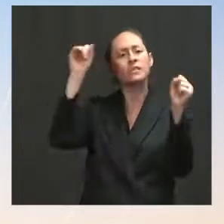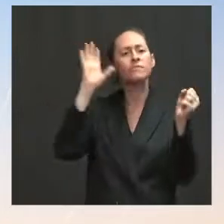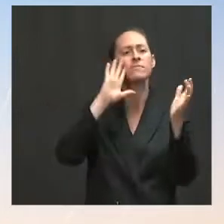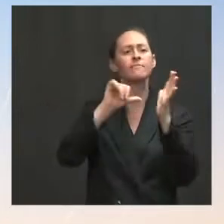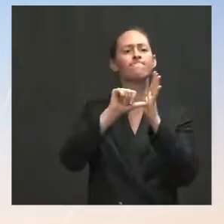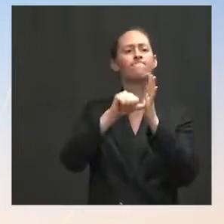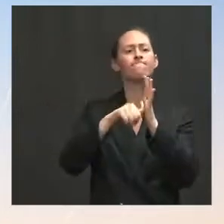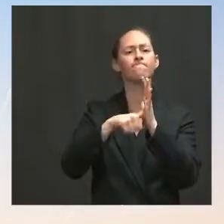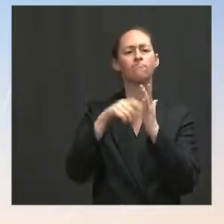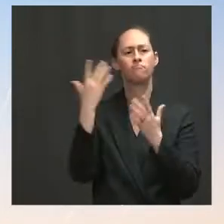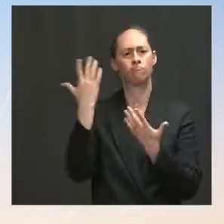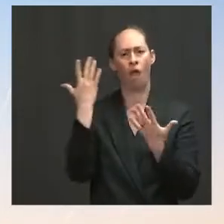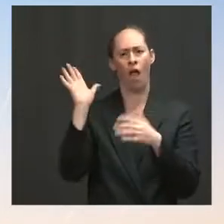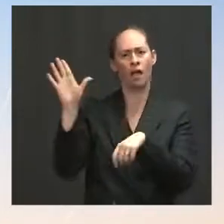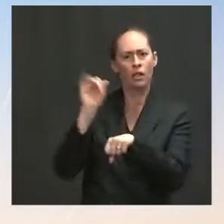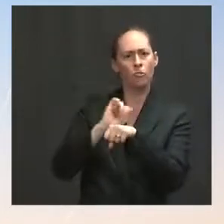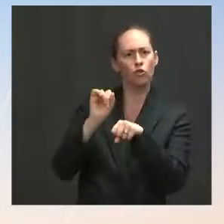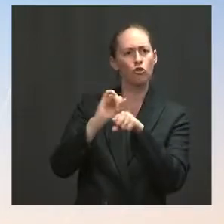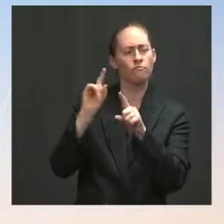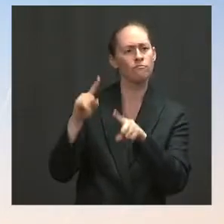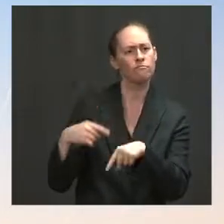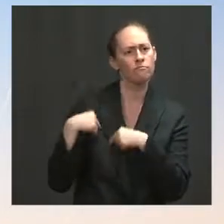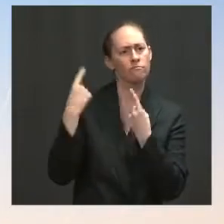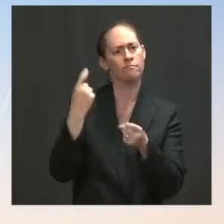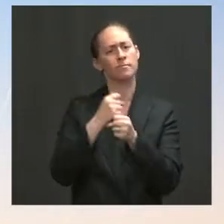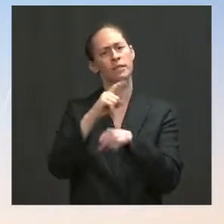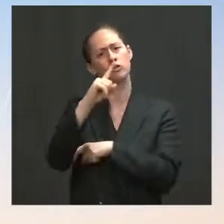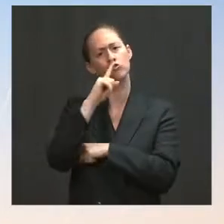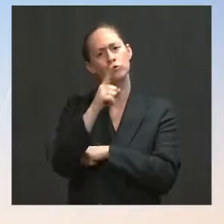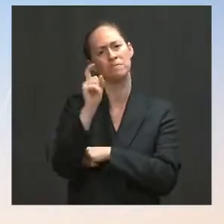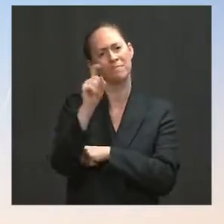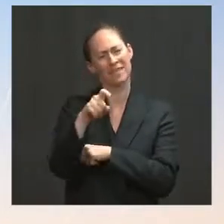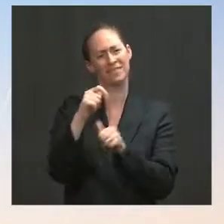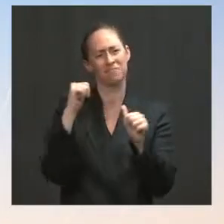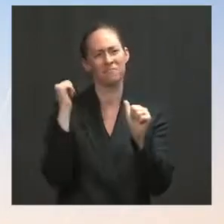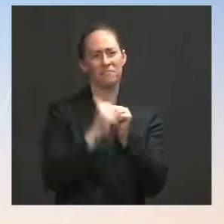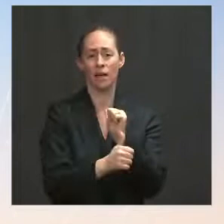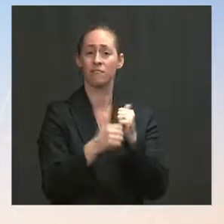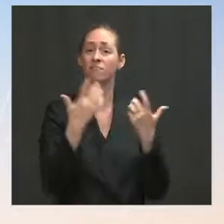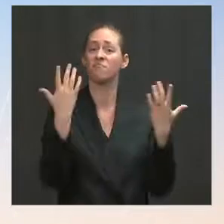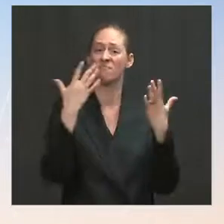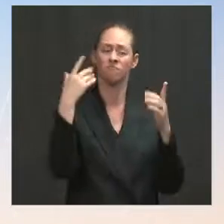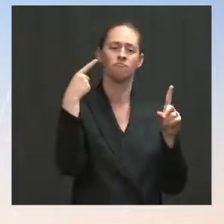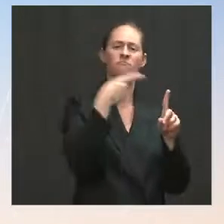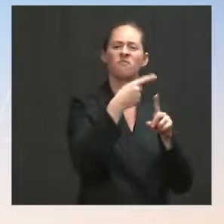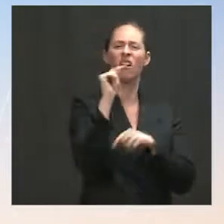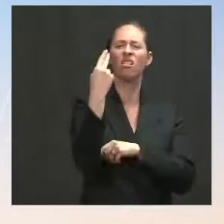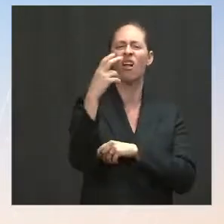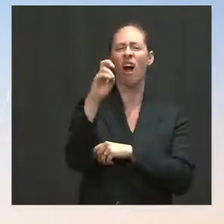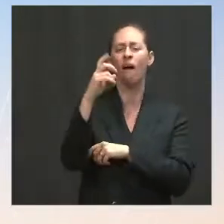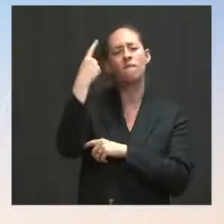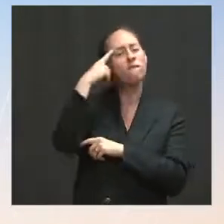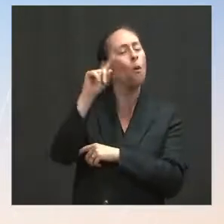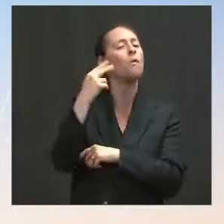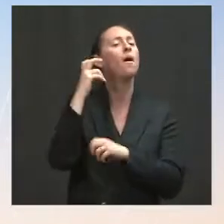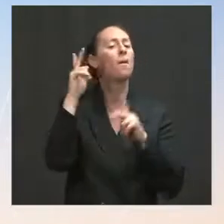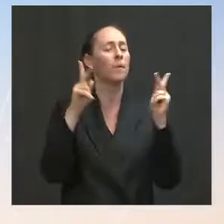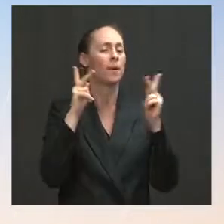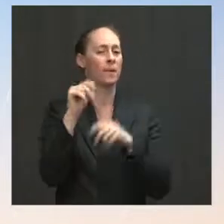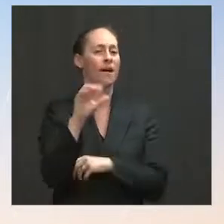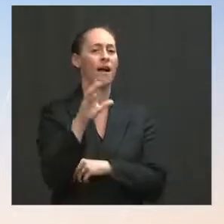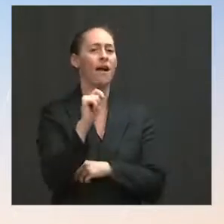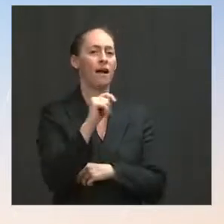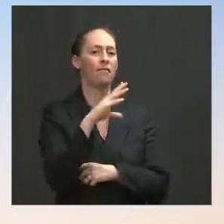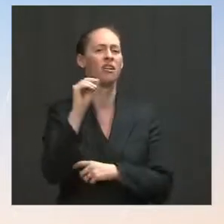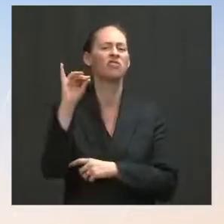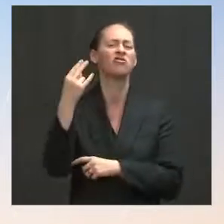passing the For the People Act and the John Lewis Voting Rights Advancement Act, and how we need to work together with civil rights organizations to build as broad a turnout